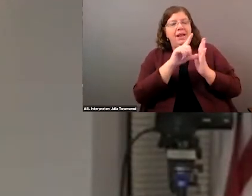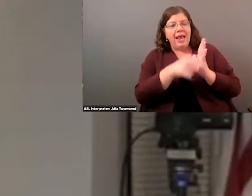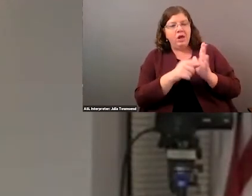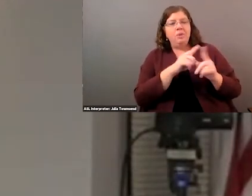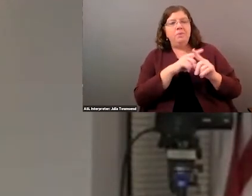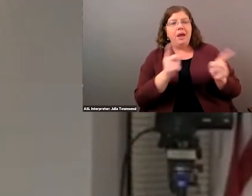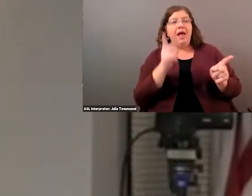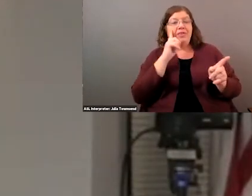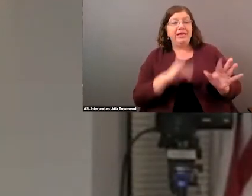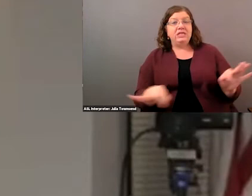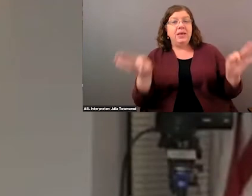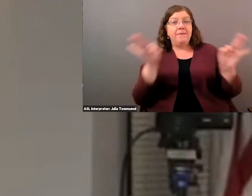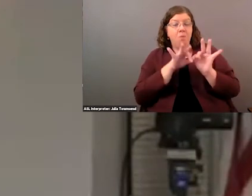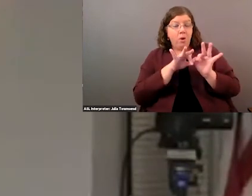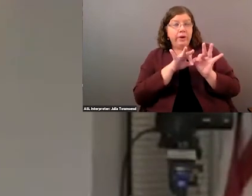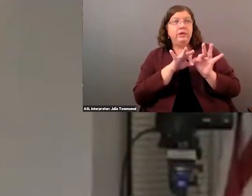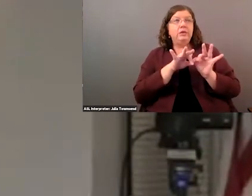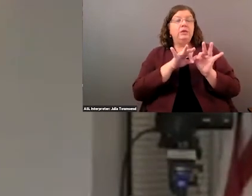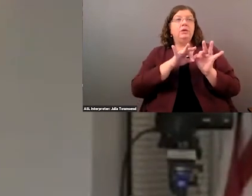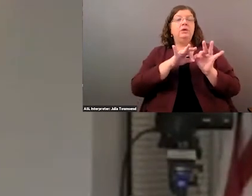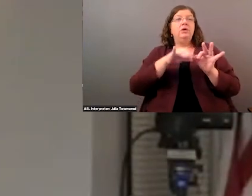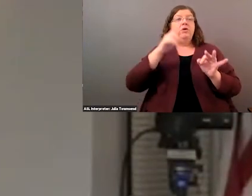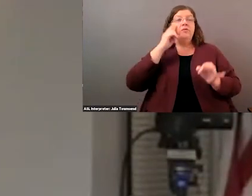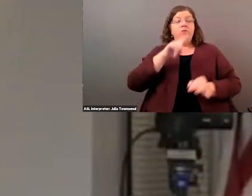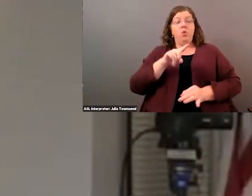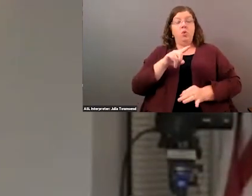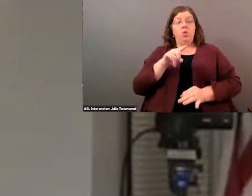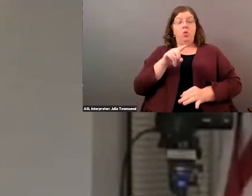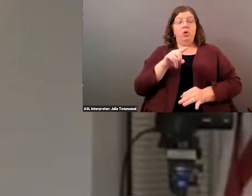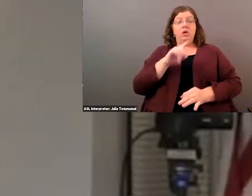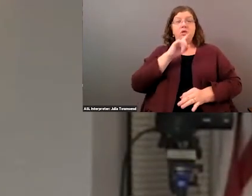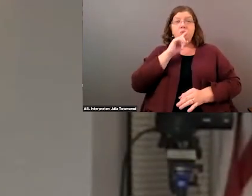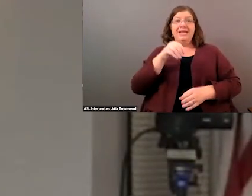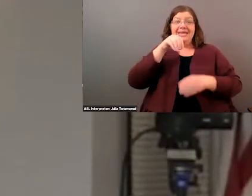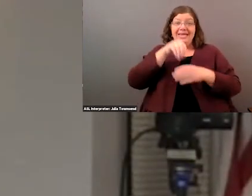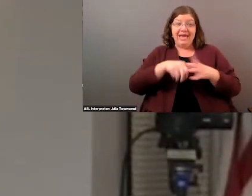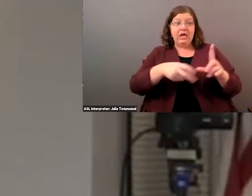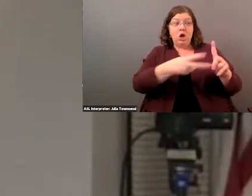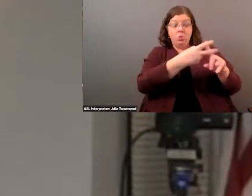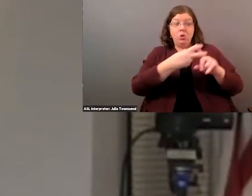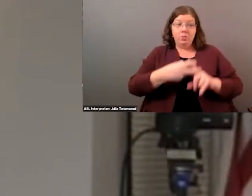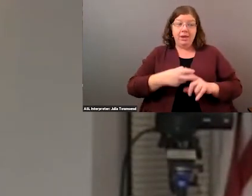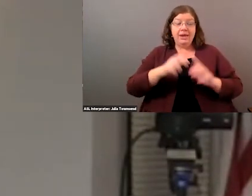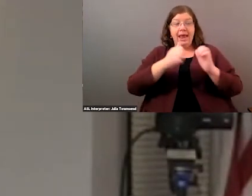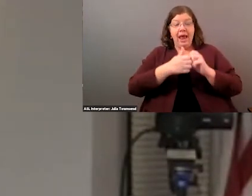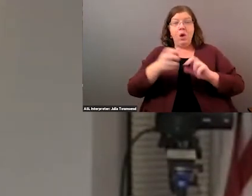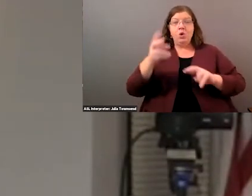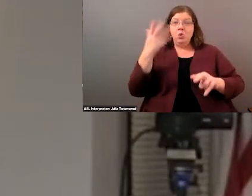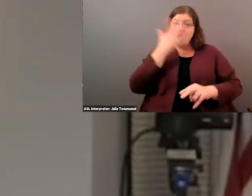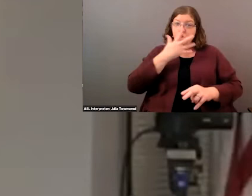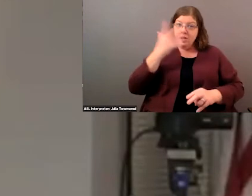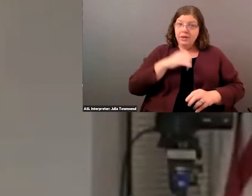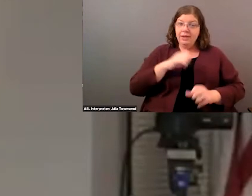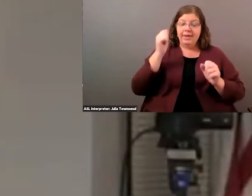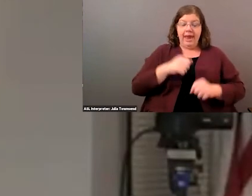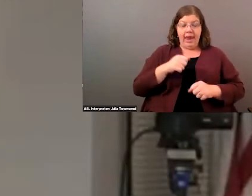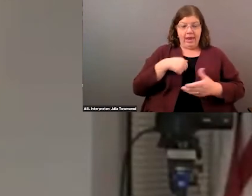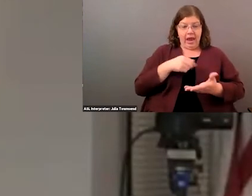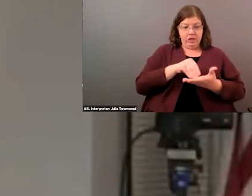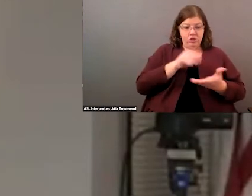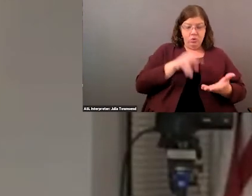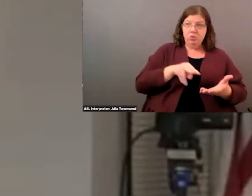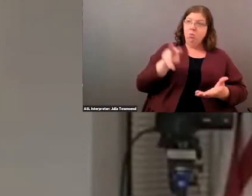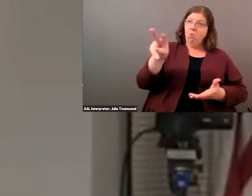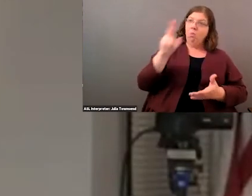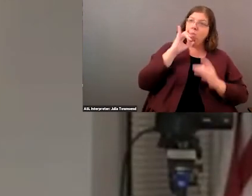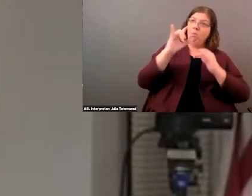recruitment, but it is how you look and how you can I see someone there, you know, with regards to how I look, you know, in terms of that, and go